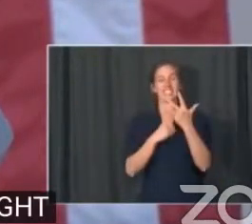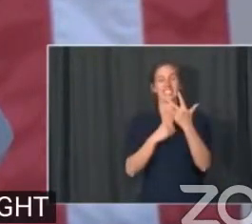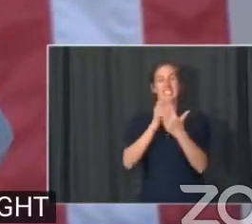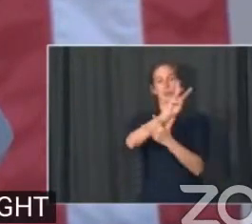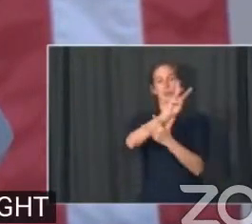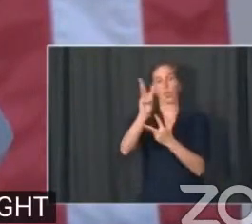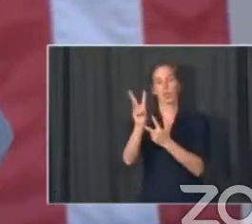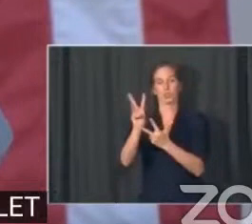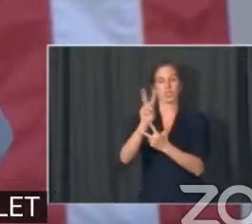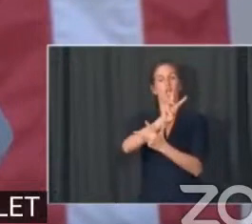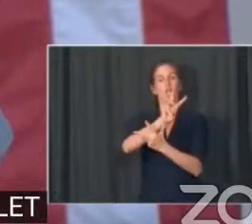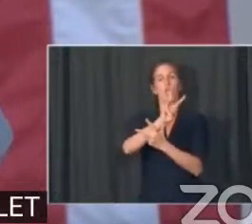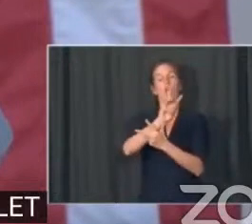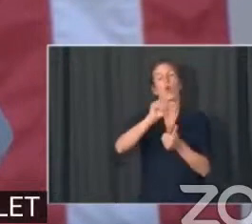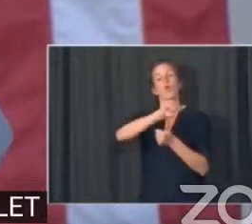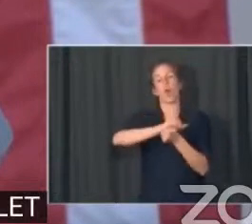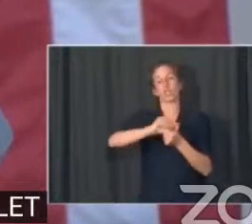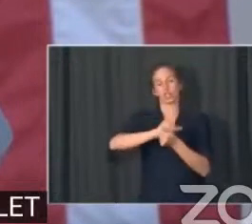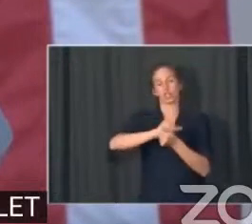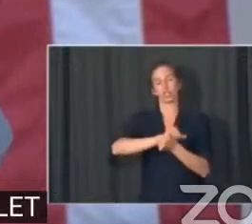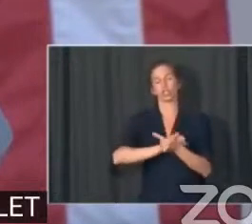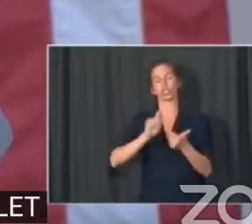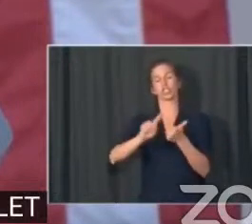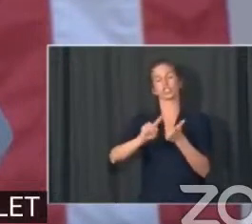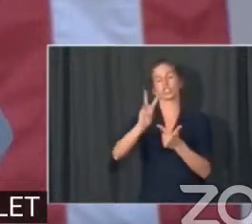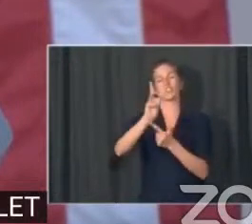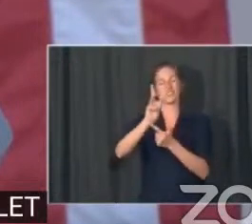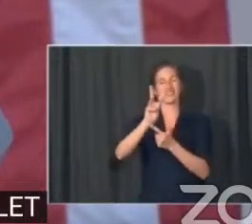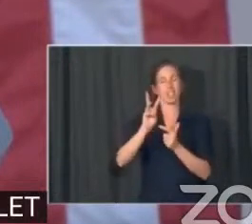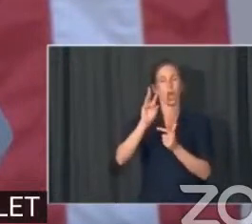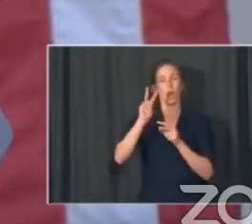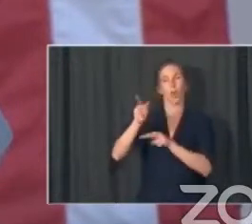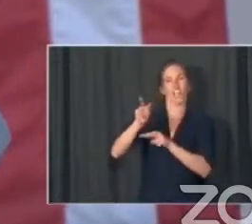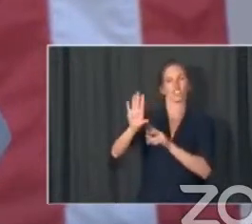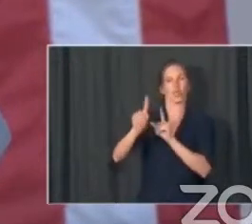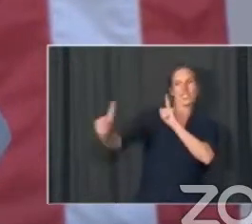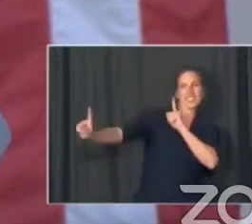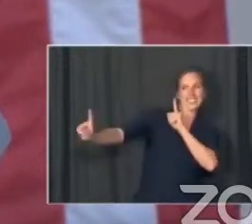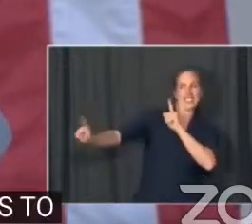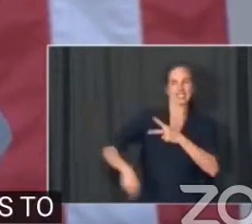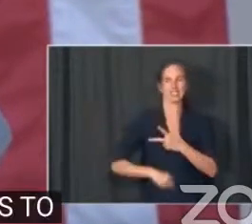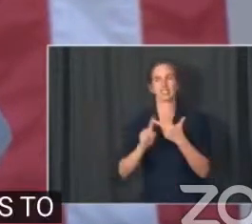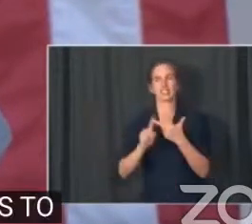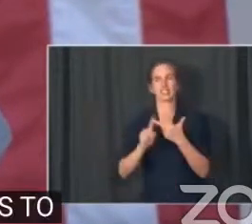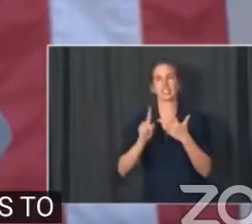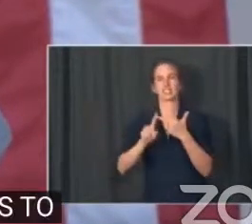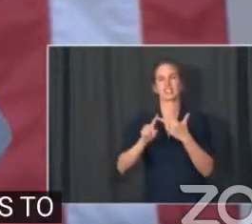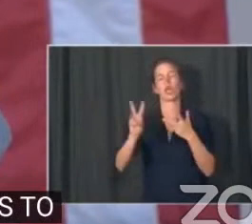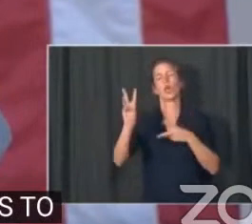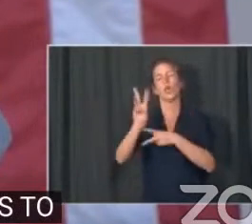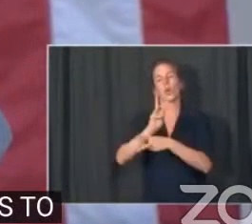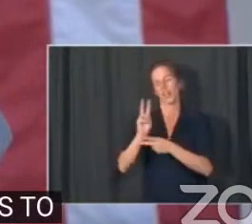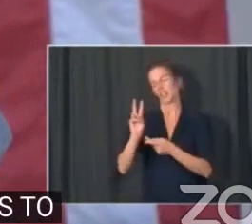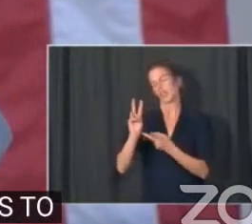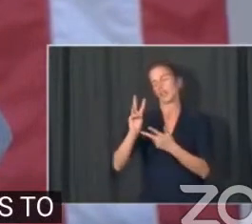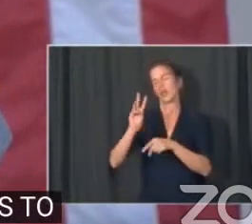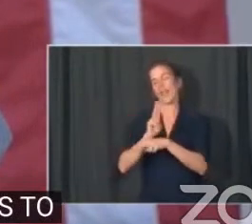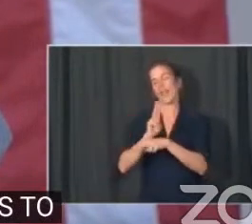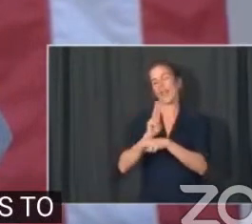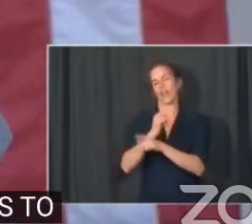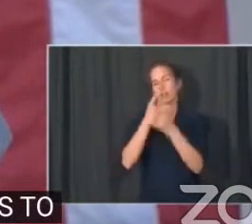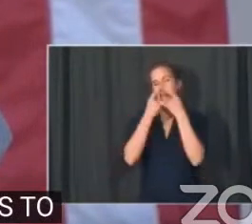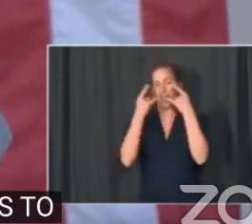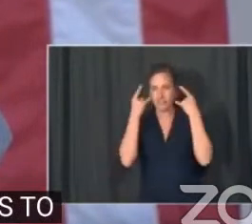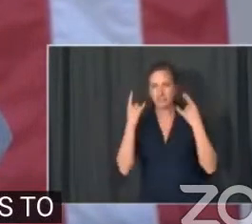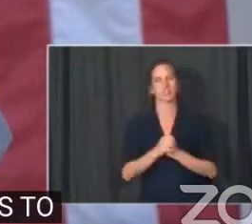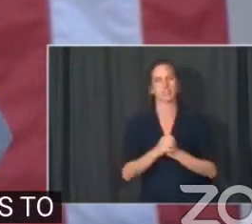en your la historia de distance, este wear a planeta. mask when you can't watch your distance, Y no es and avoid tiempo settings de where you bajar la can't do guardia. those things. Because of the incredible Continuamos American diciéndole a los spirit, americanos que because